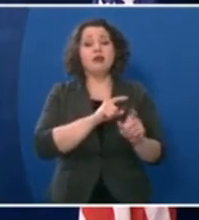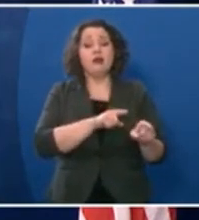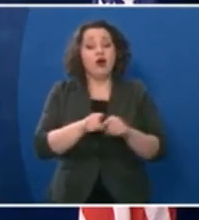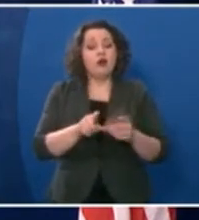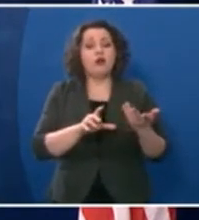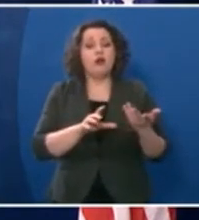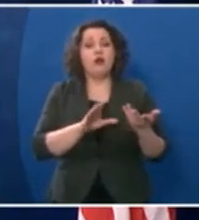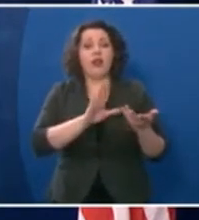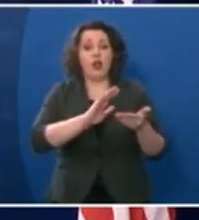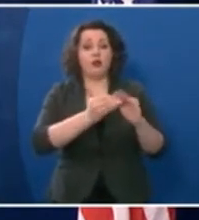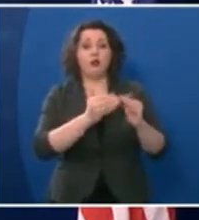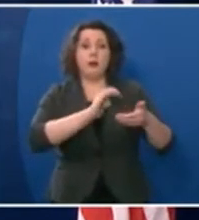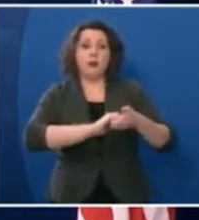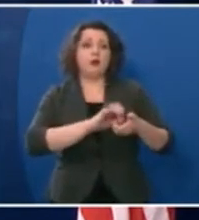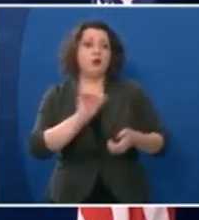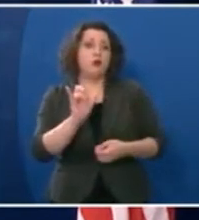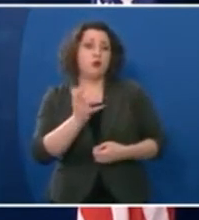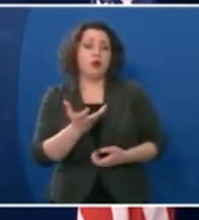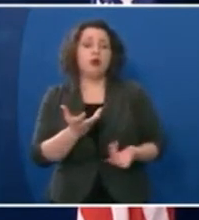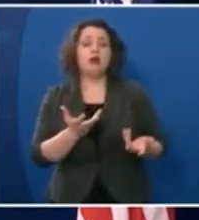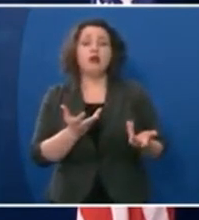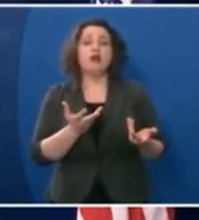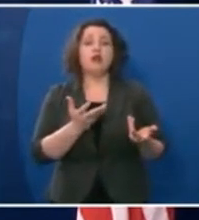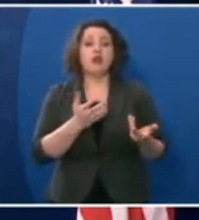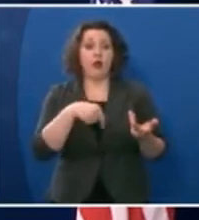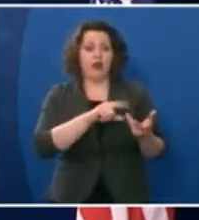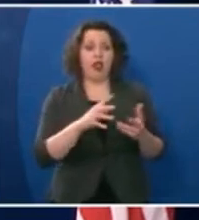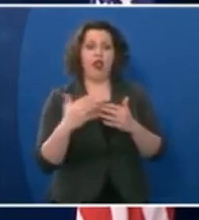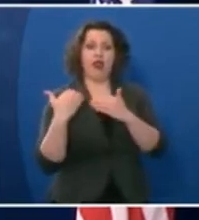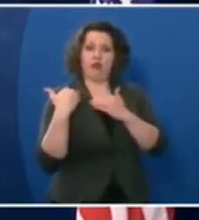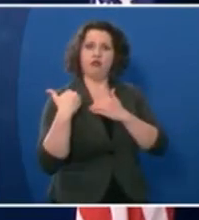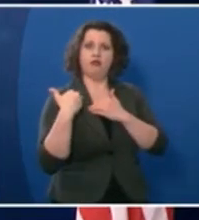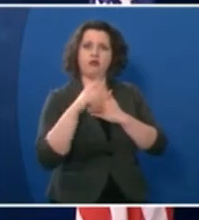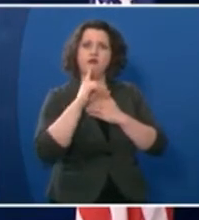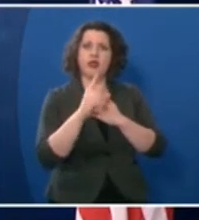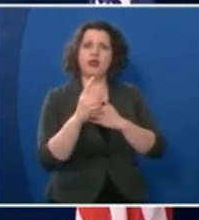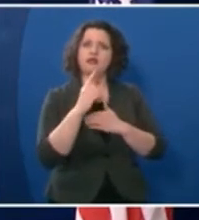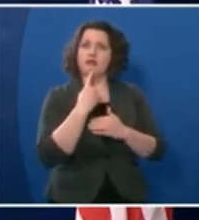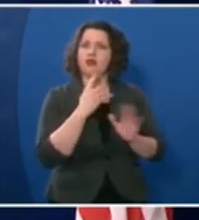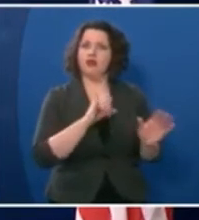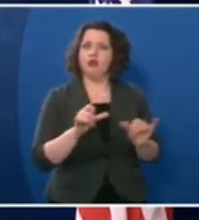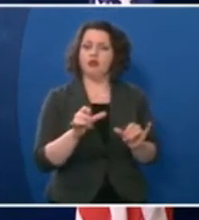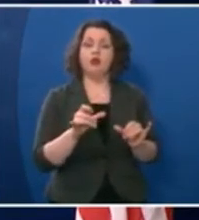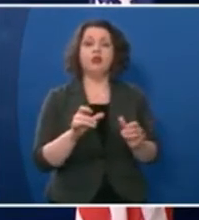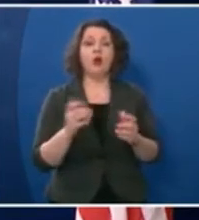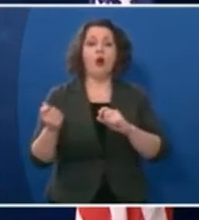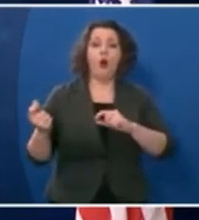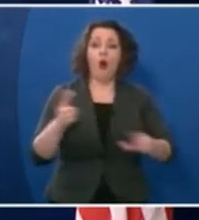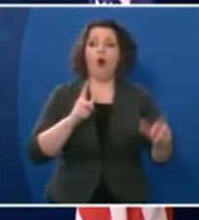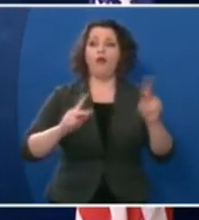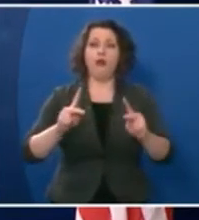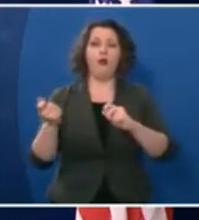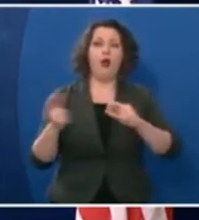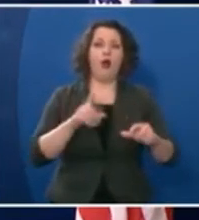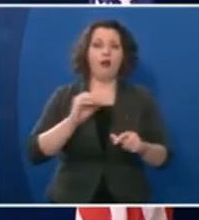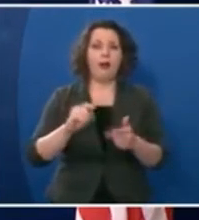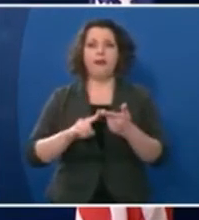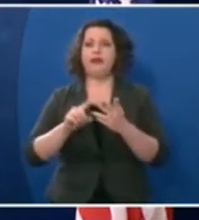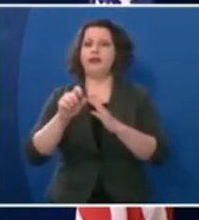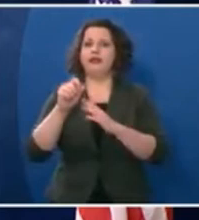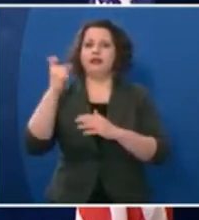the community. So they take that responsibility very serious too. So it's all of us working together to try to make sure